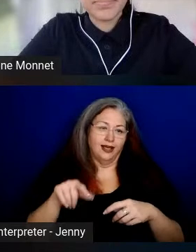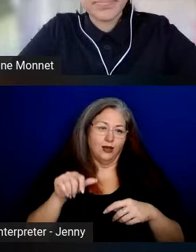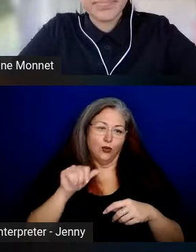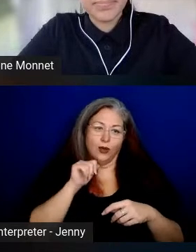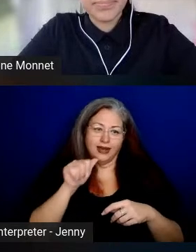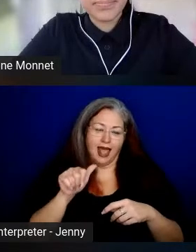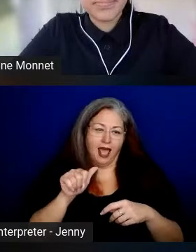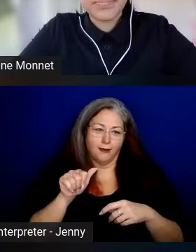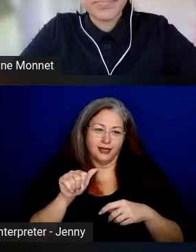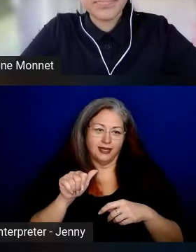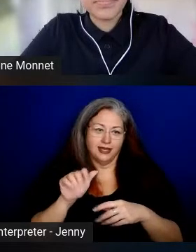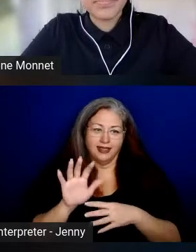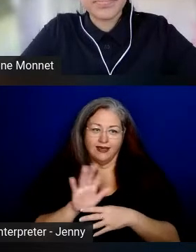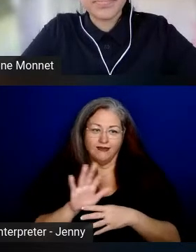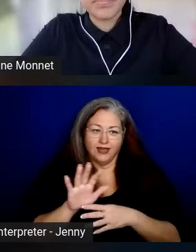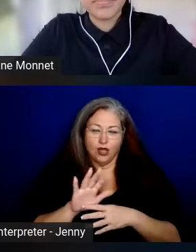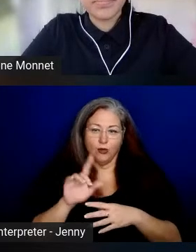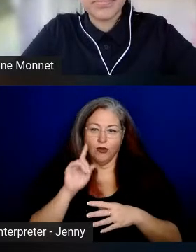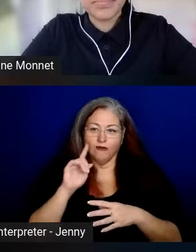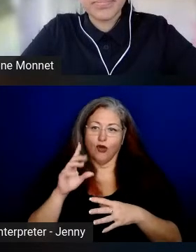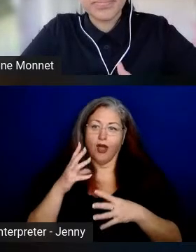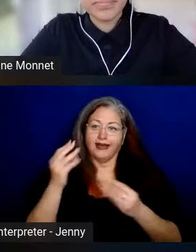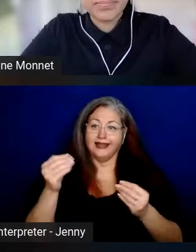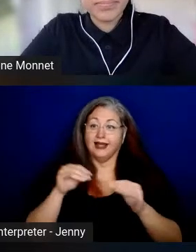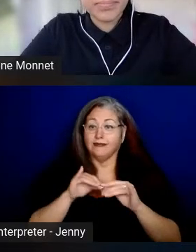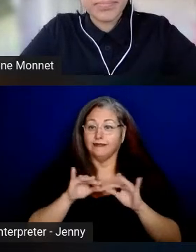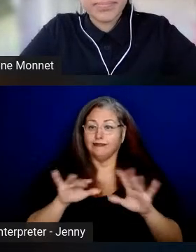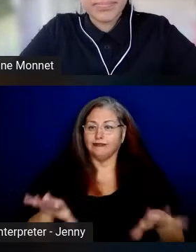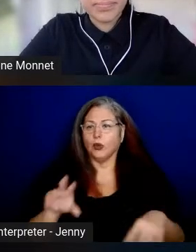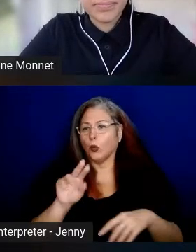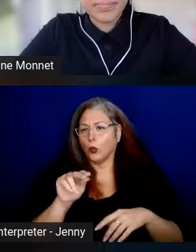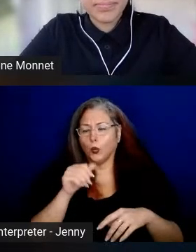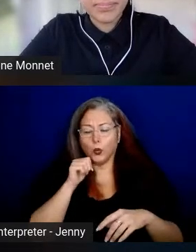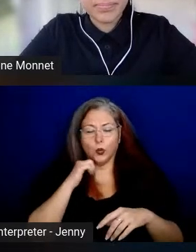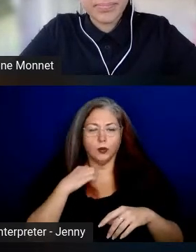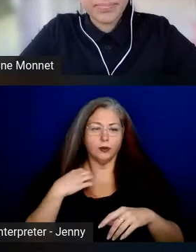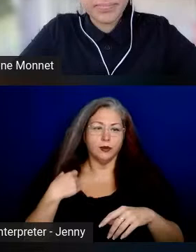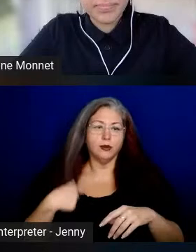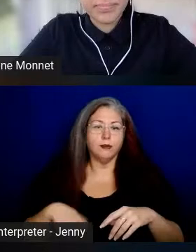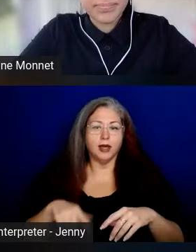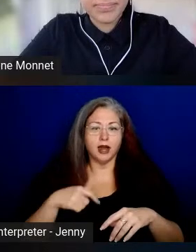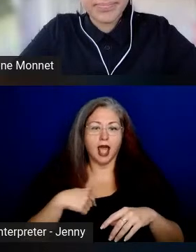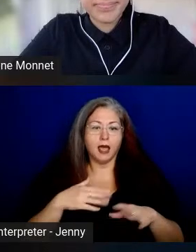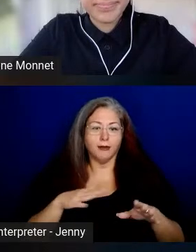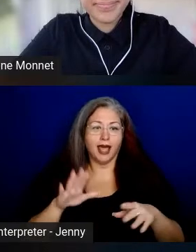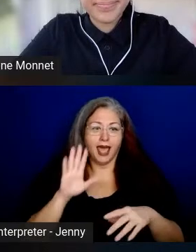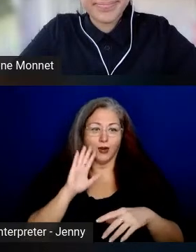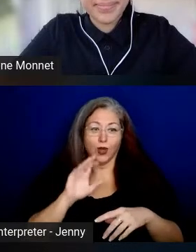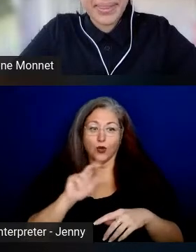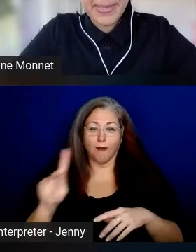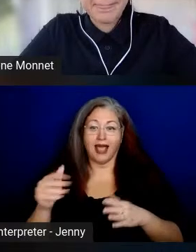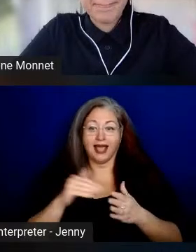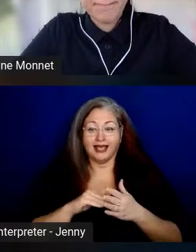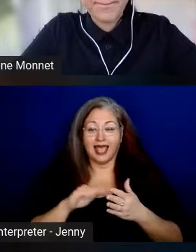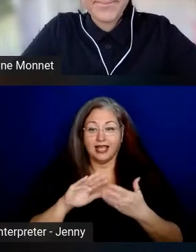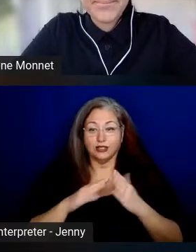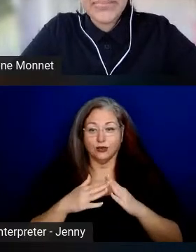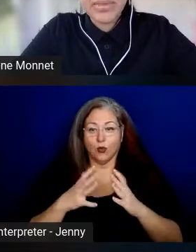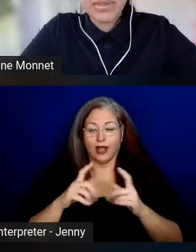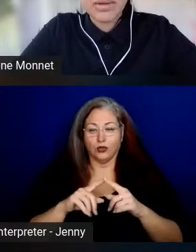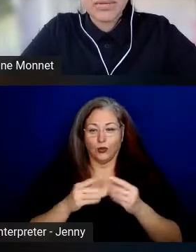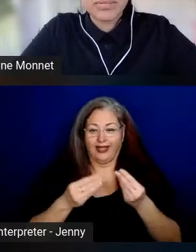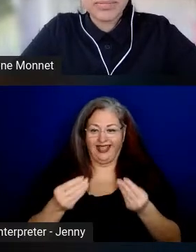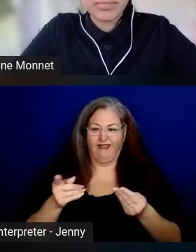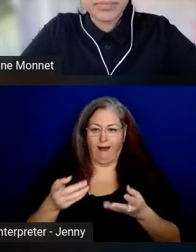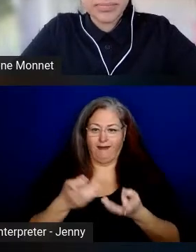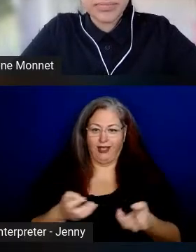films for exterior circulation necessarily, but I am going to be returning soon to the community to hand over that equipment so